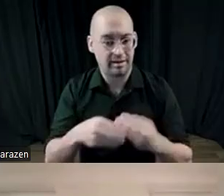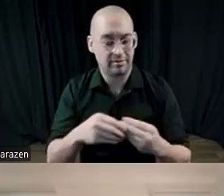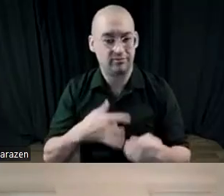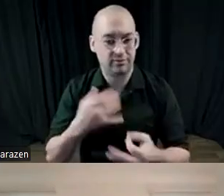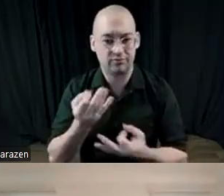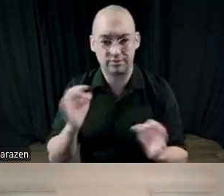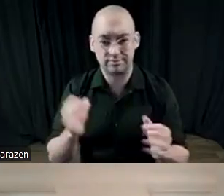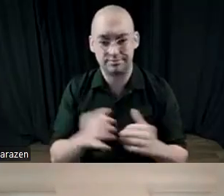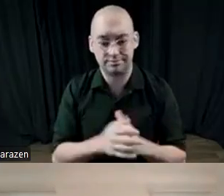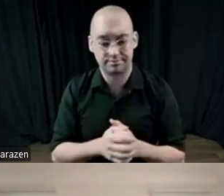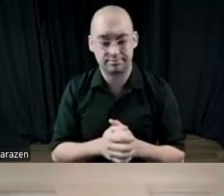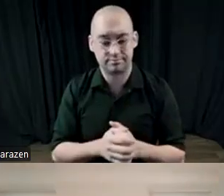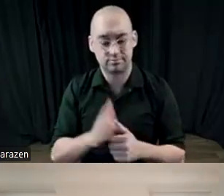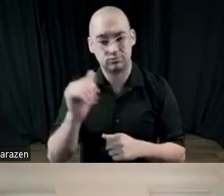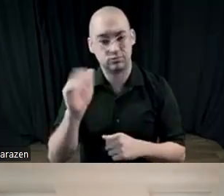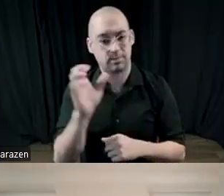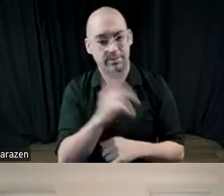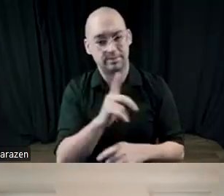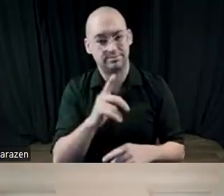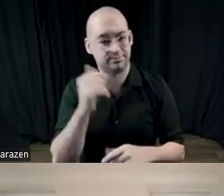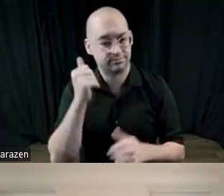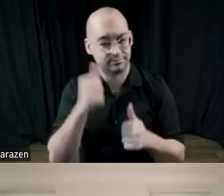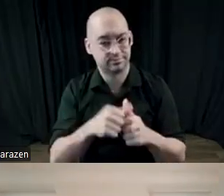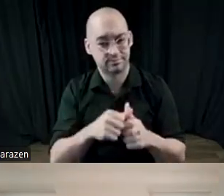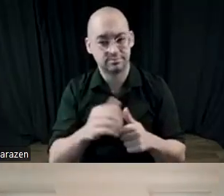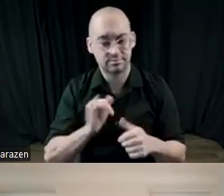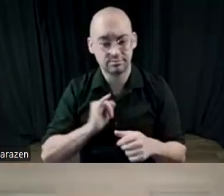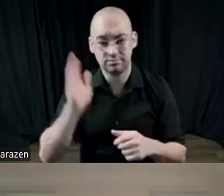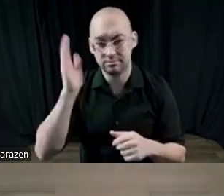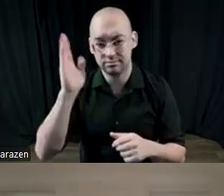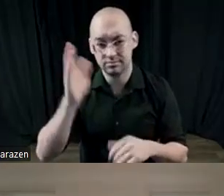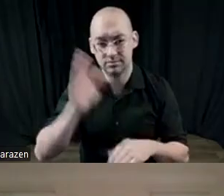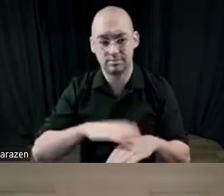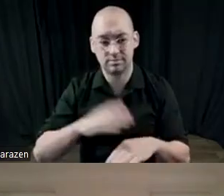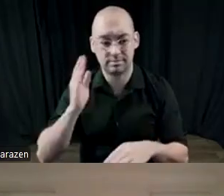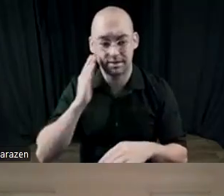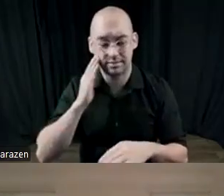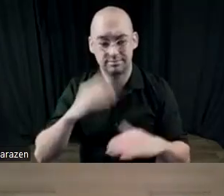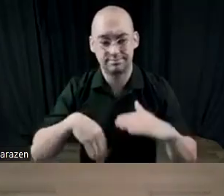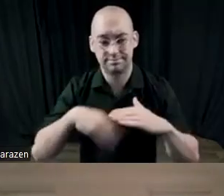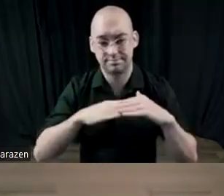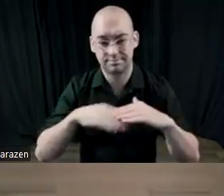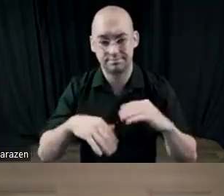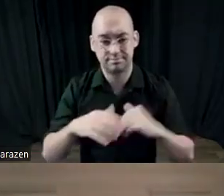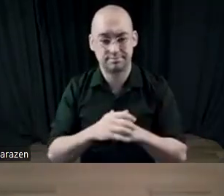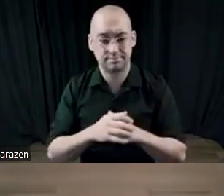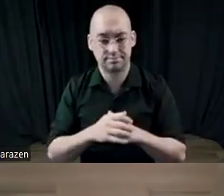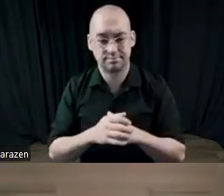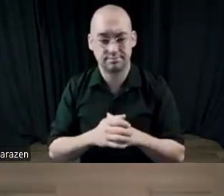back to, I recall when and I did the presentation on mental capacity, and being so